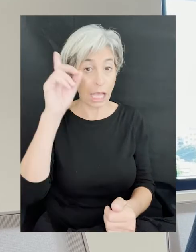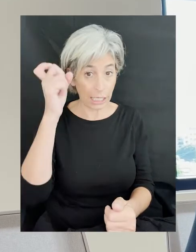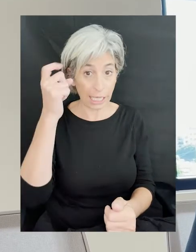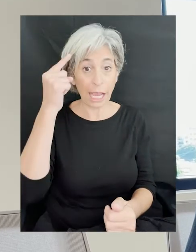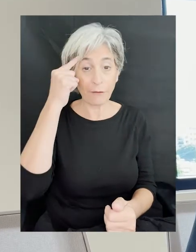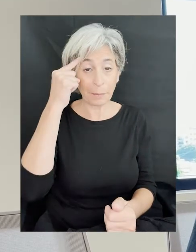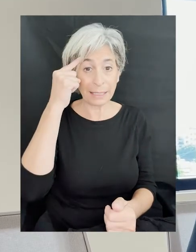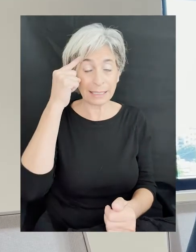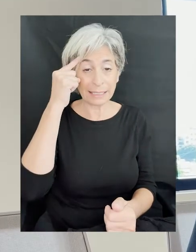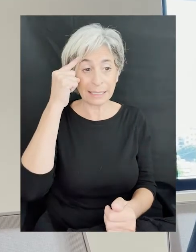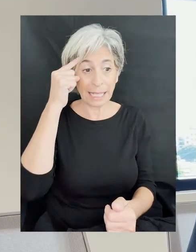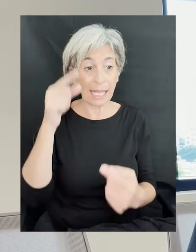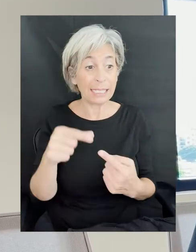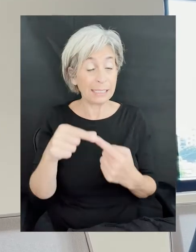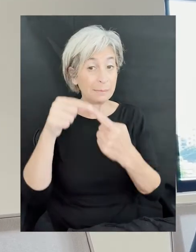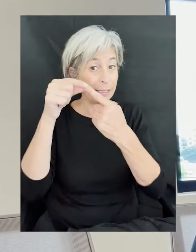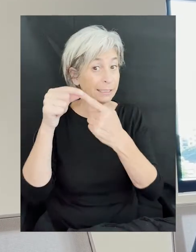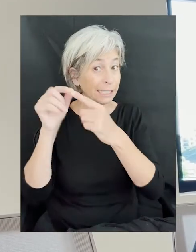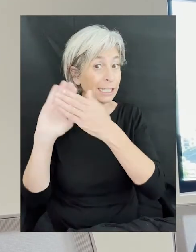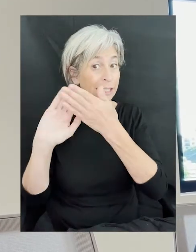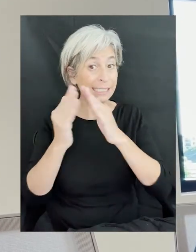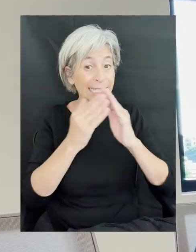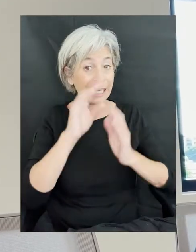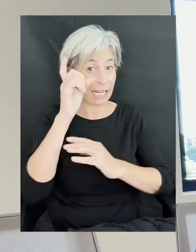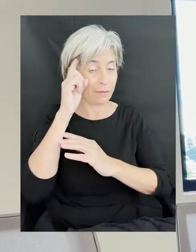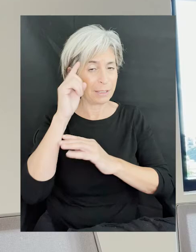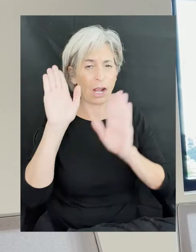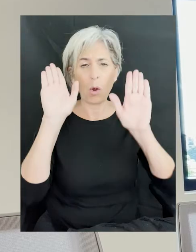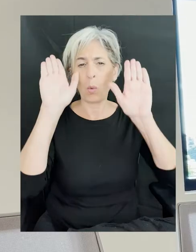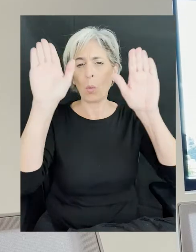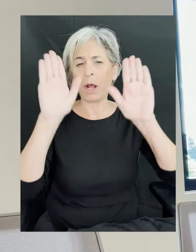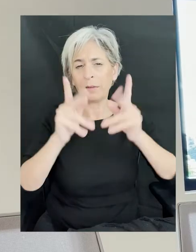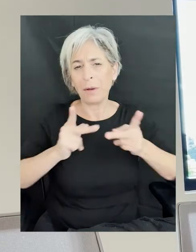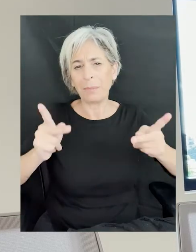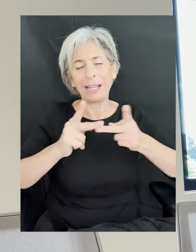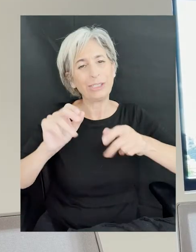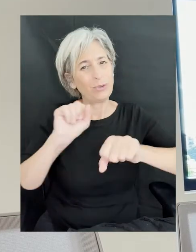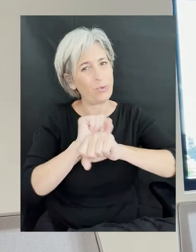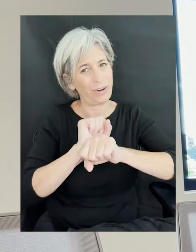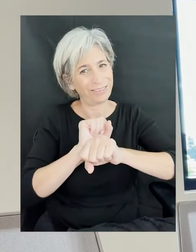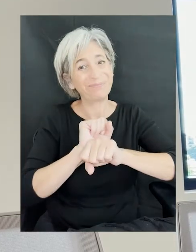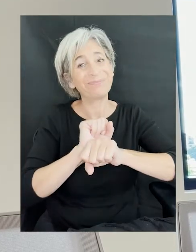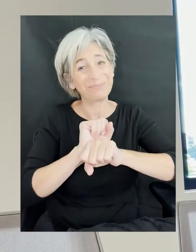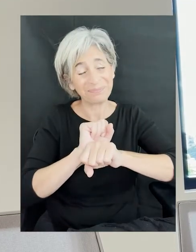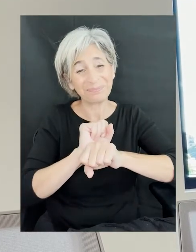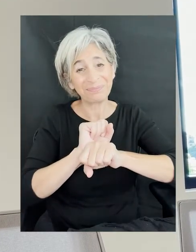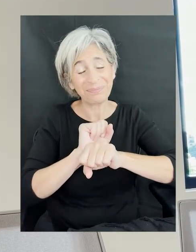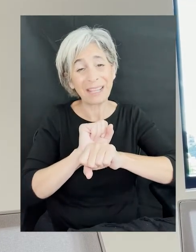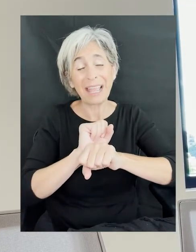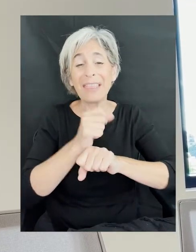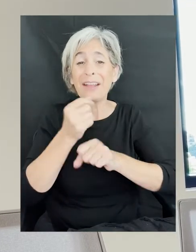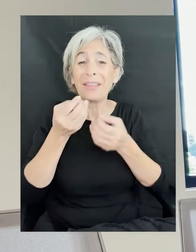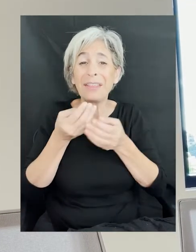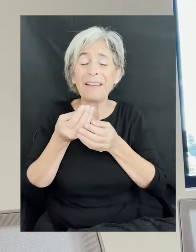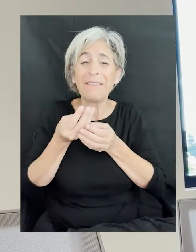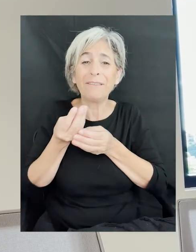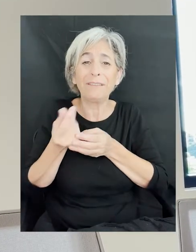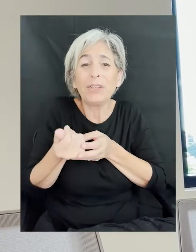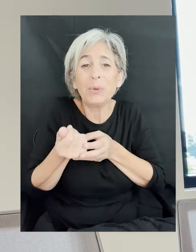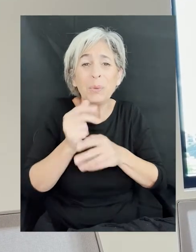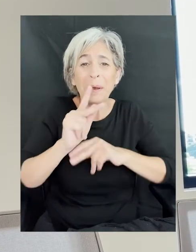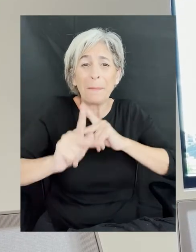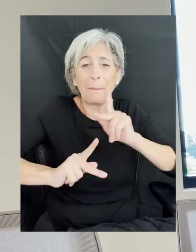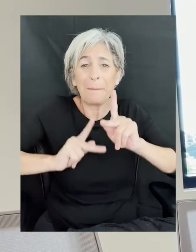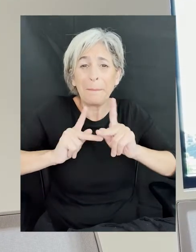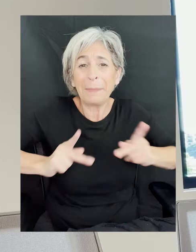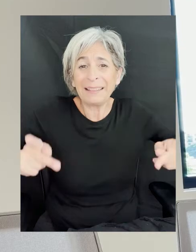Government, especially municipal governments, are great places to work. They are really one of the few places in the